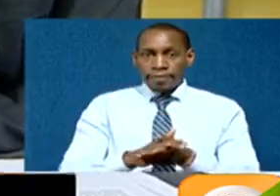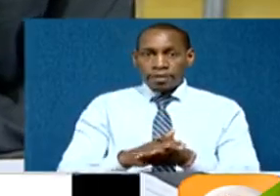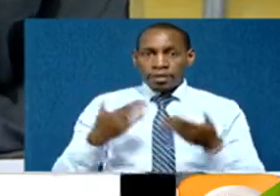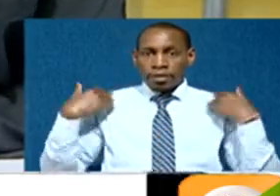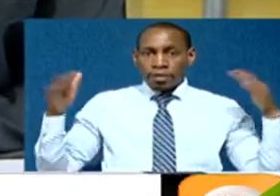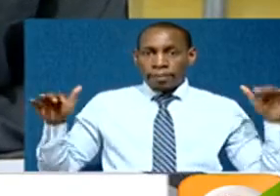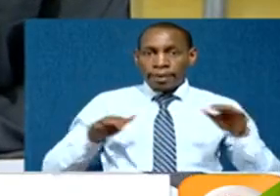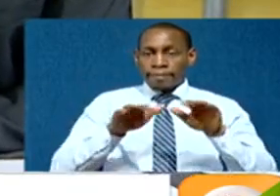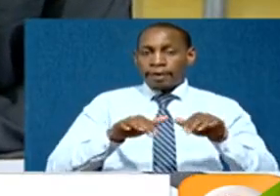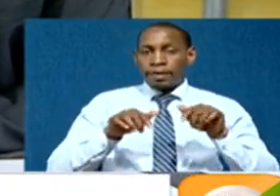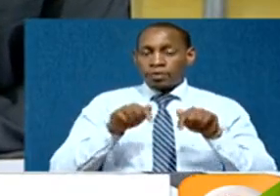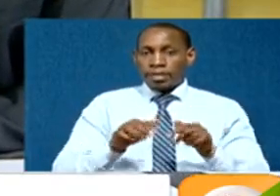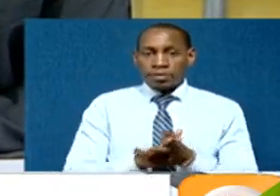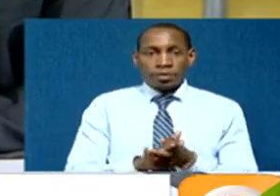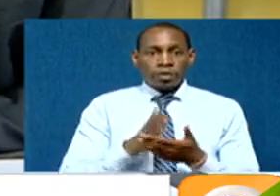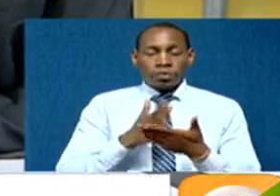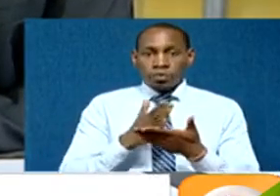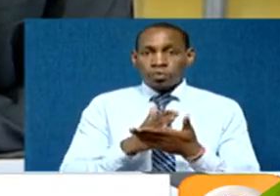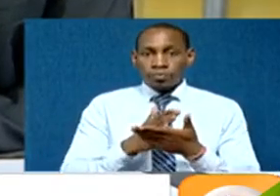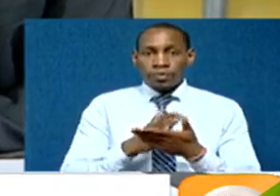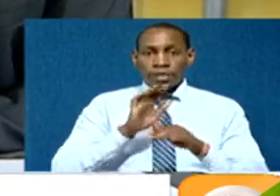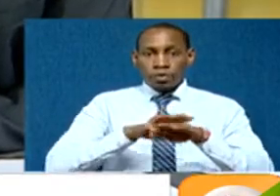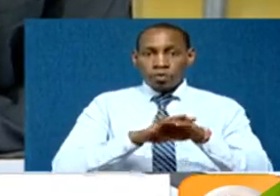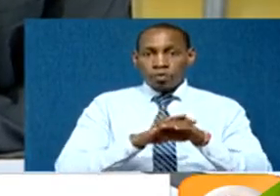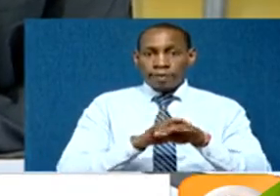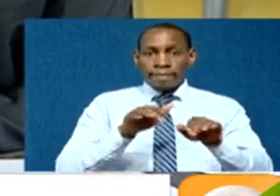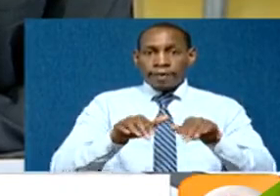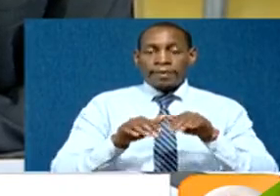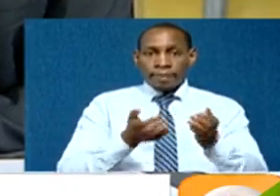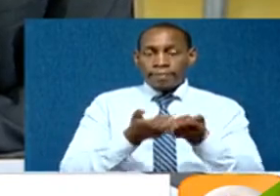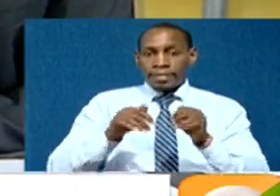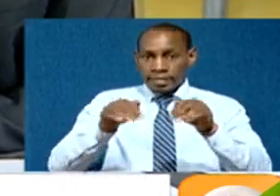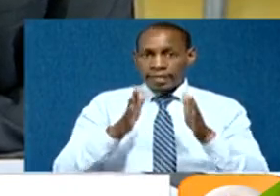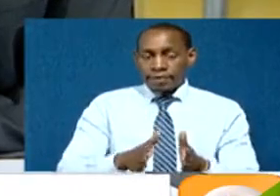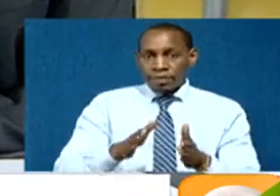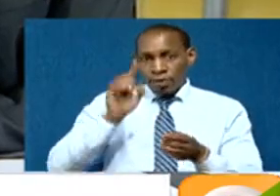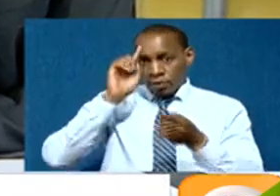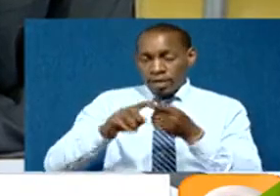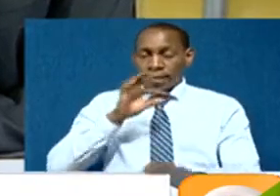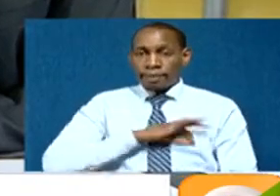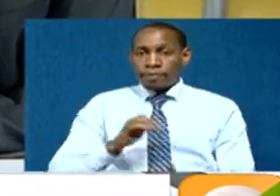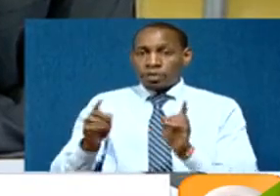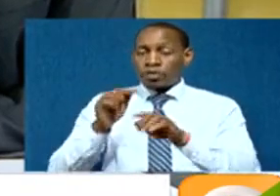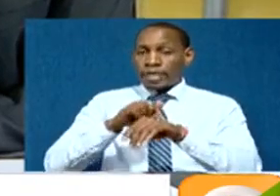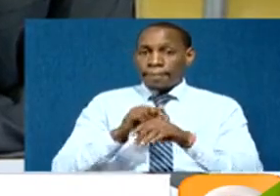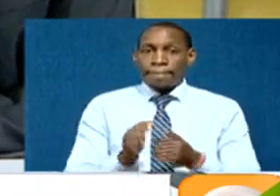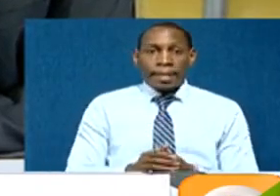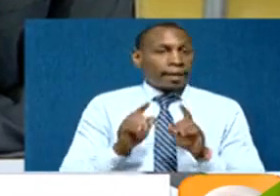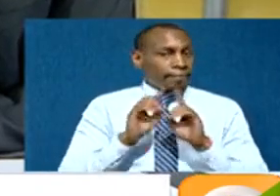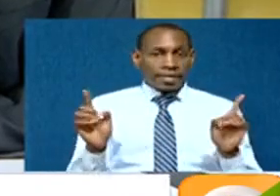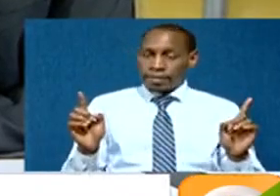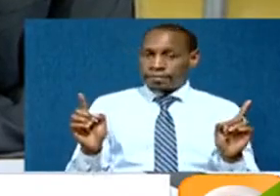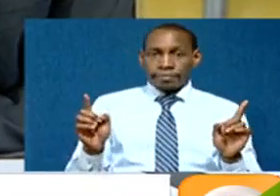poultry keeping is today one of the most promising farming ventures for farmers seeking returns in a short period of time.